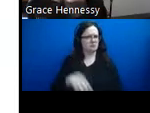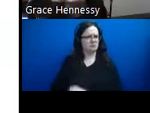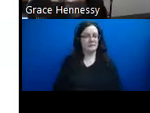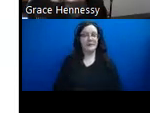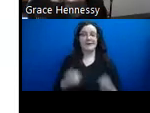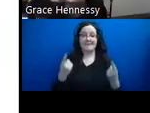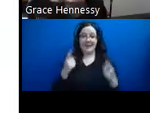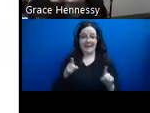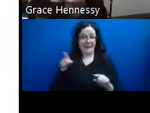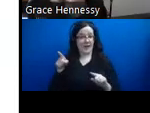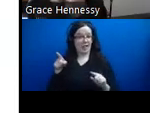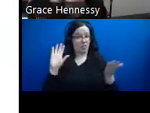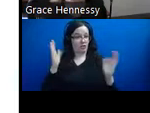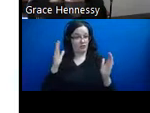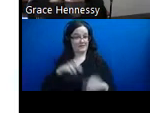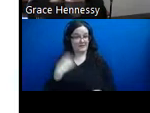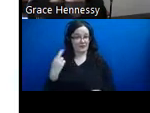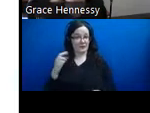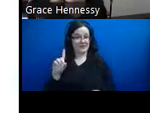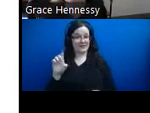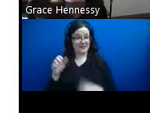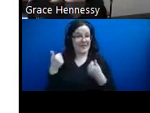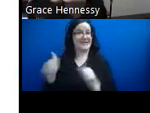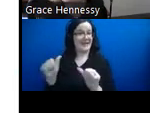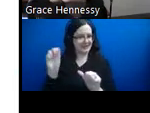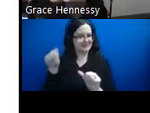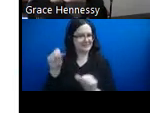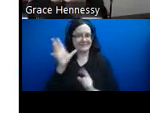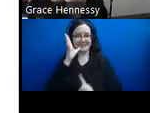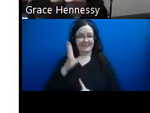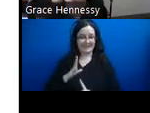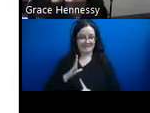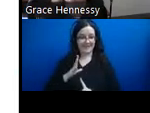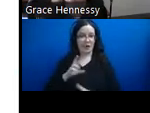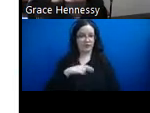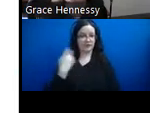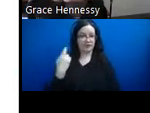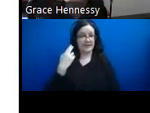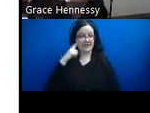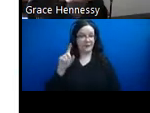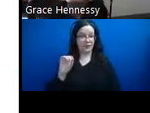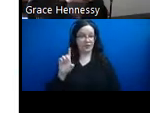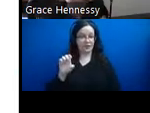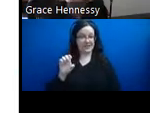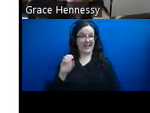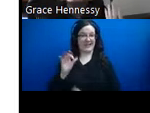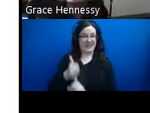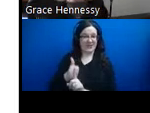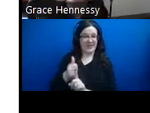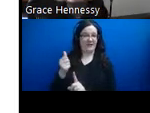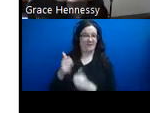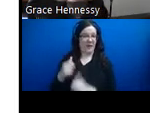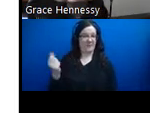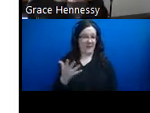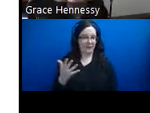attempts was. So when you look at female gender, the risk of having a suicide attempt if you were a problem gambler was 3.5. So a much greater risk